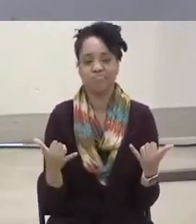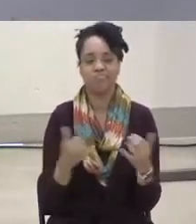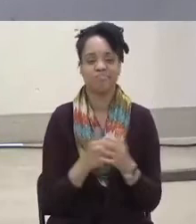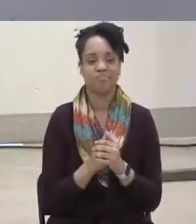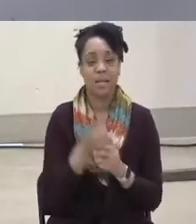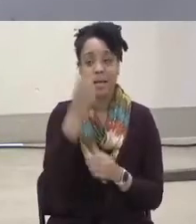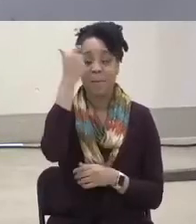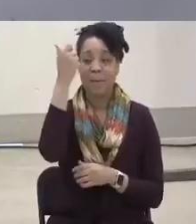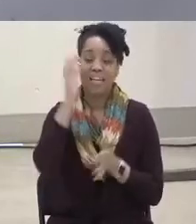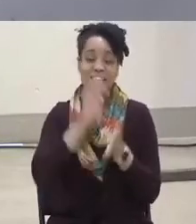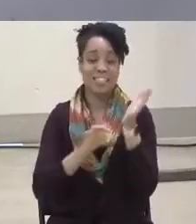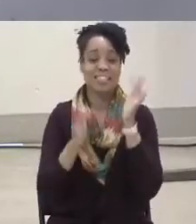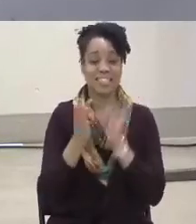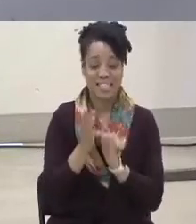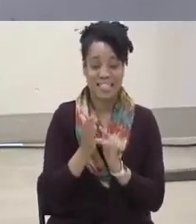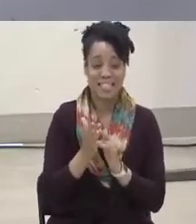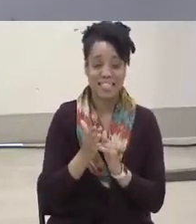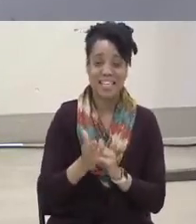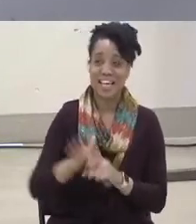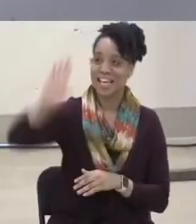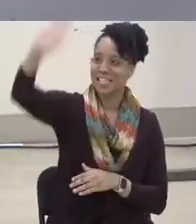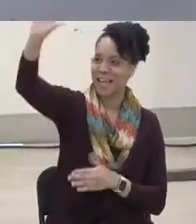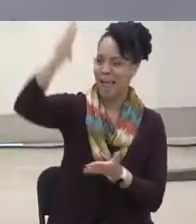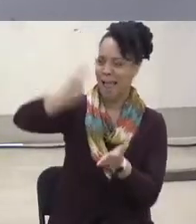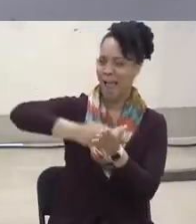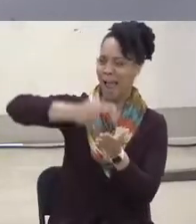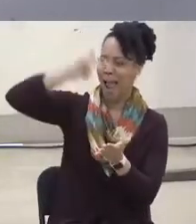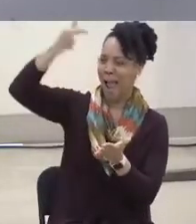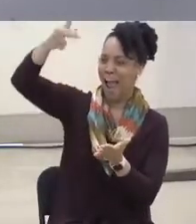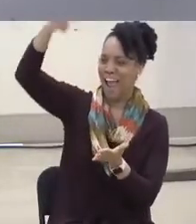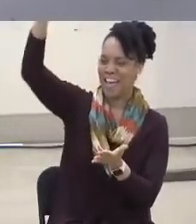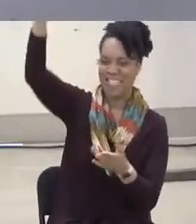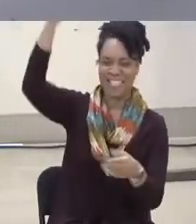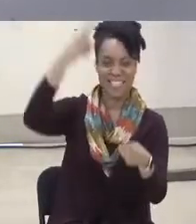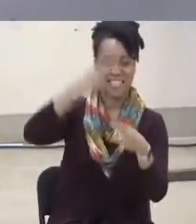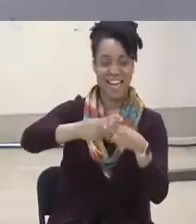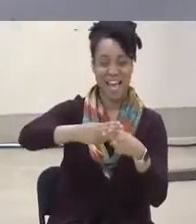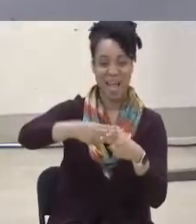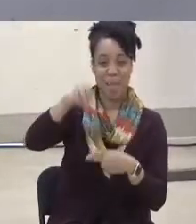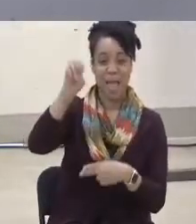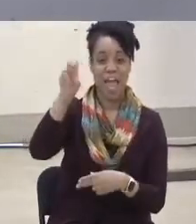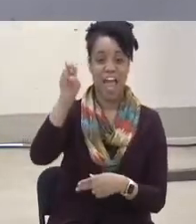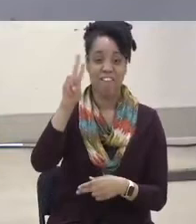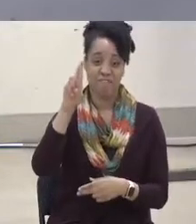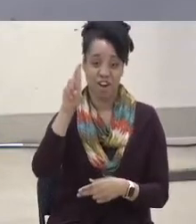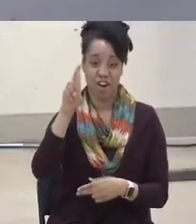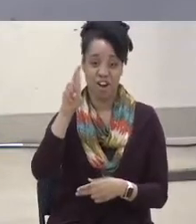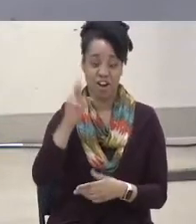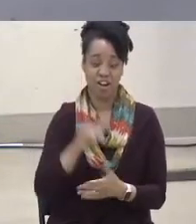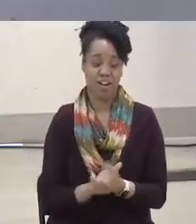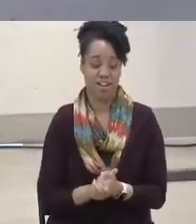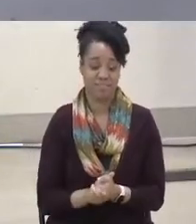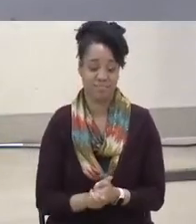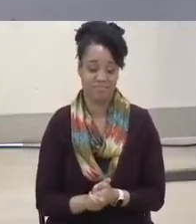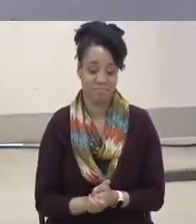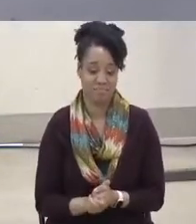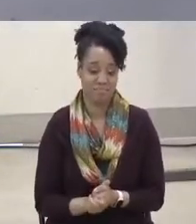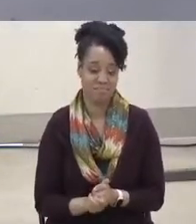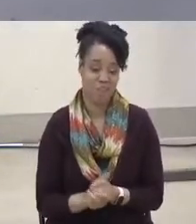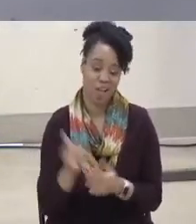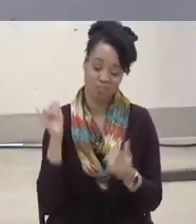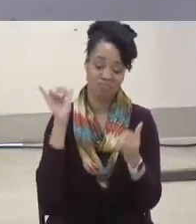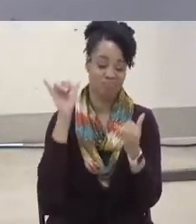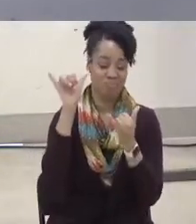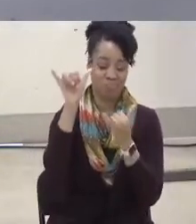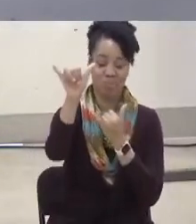ahora, because Jesus is his highest name ever. porque el nombre de Jesús es el nombre más alto Ever has been and ever